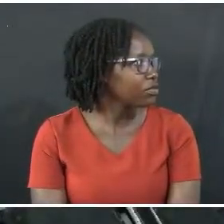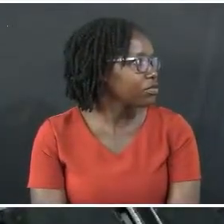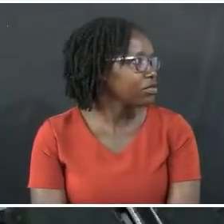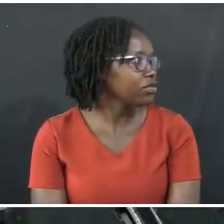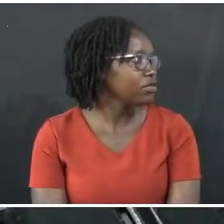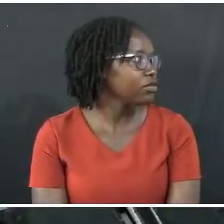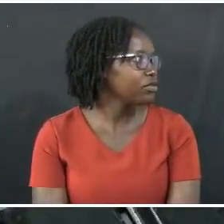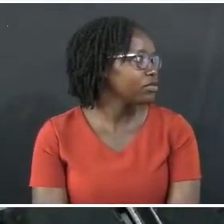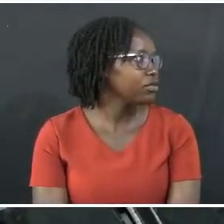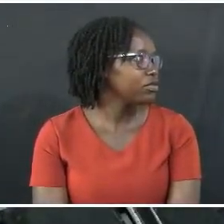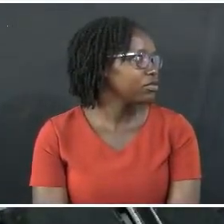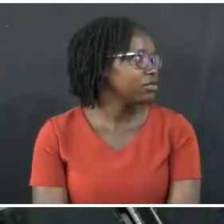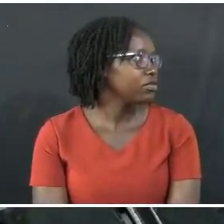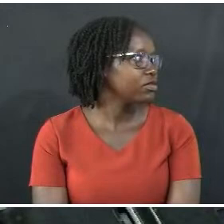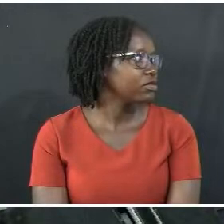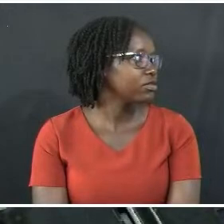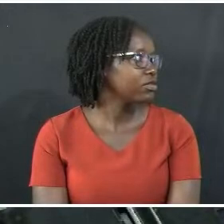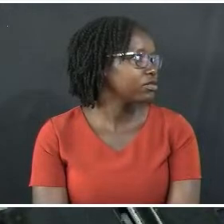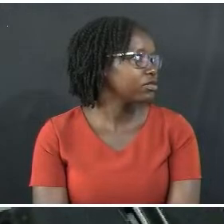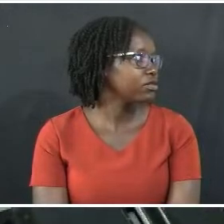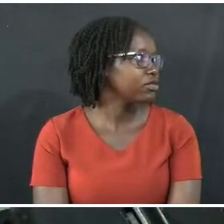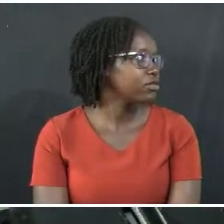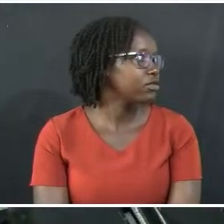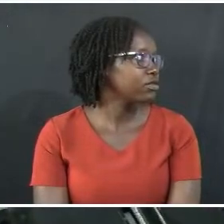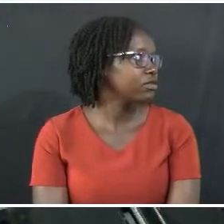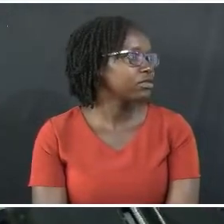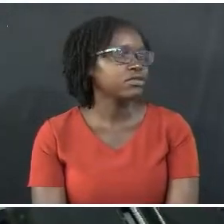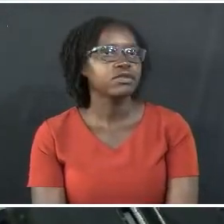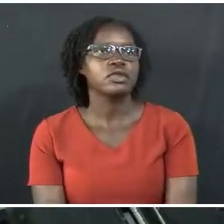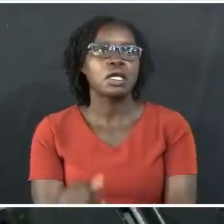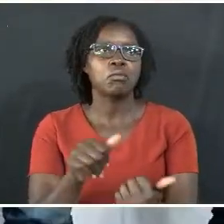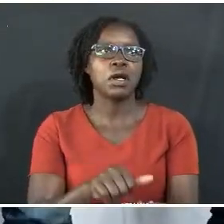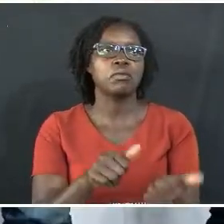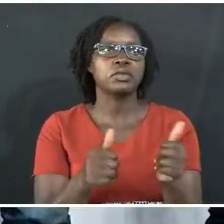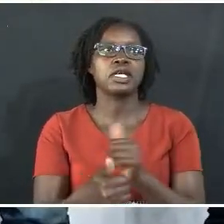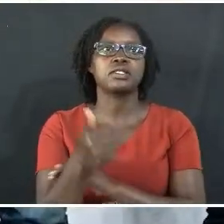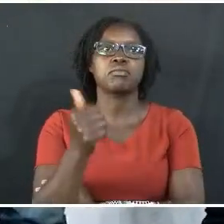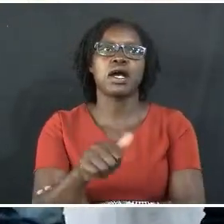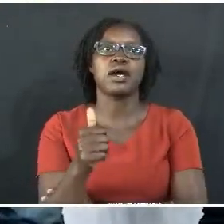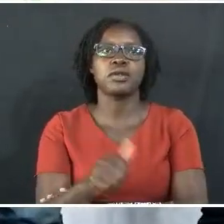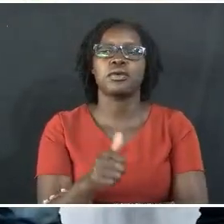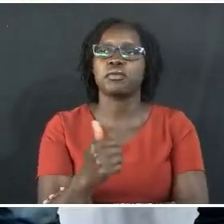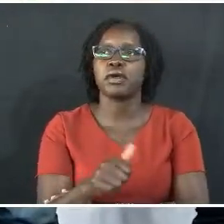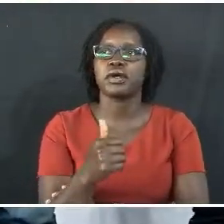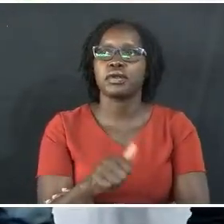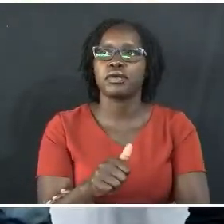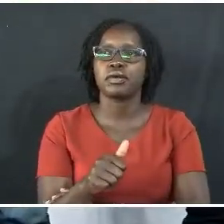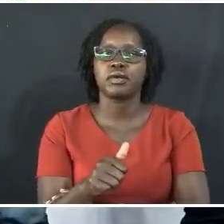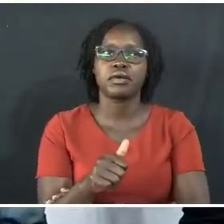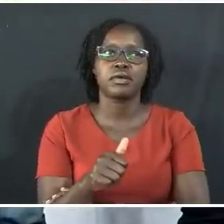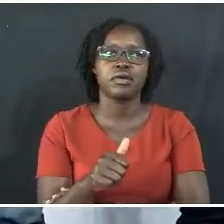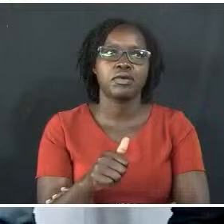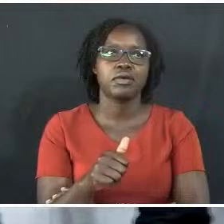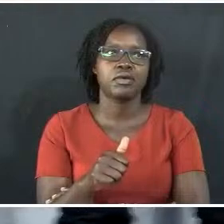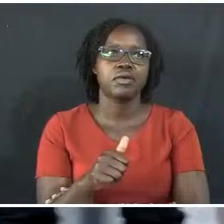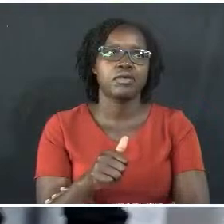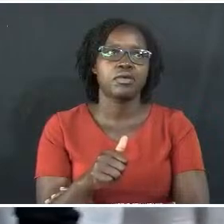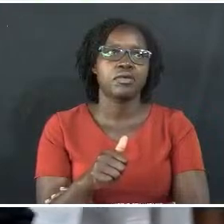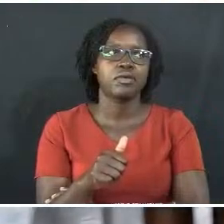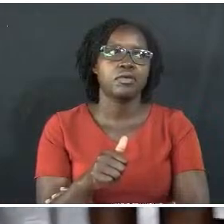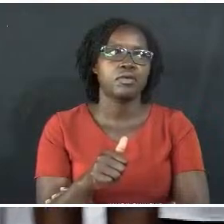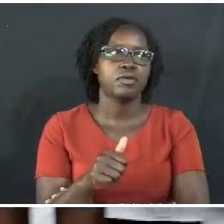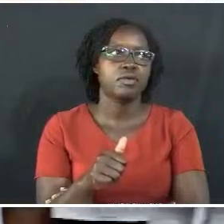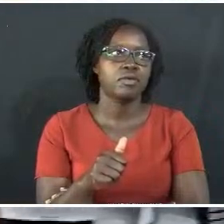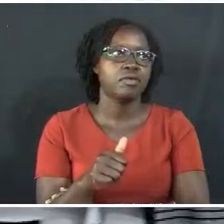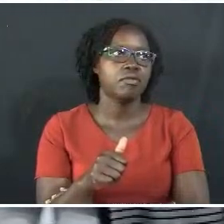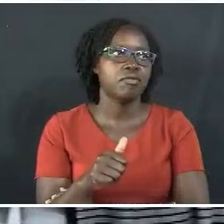Well done. You are not yet baptized, and the Spirit of God has been speaking to